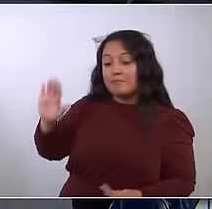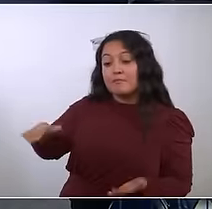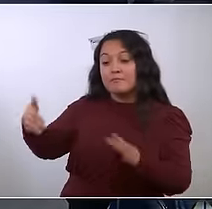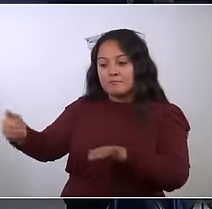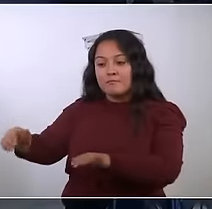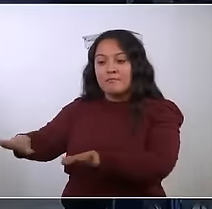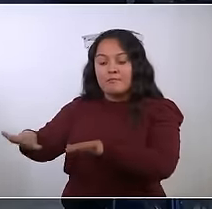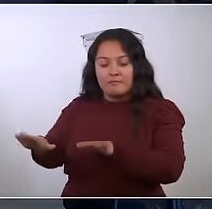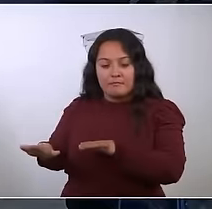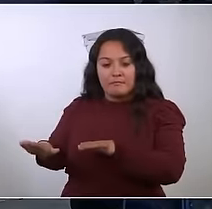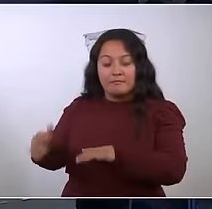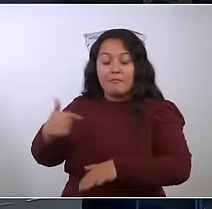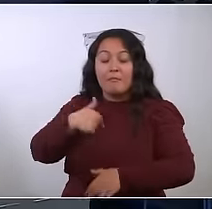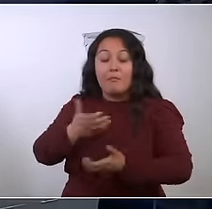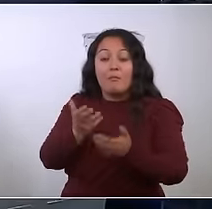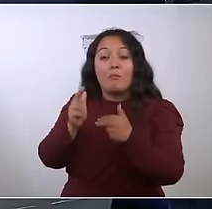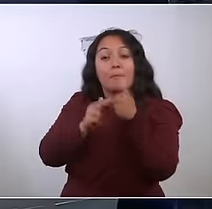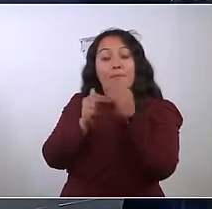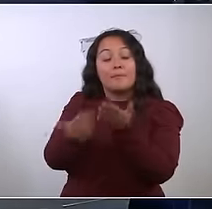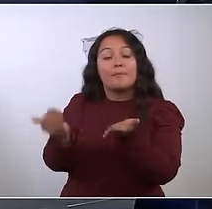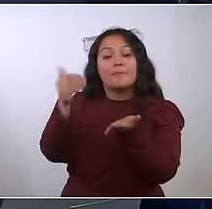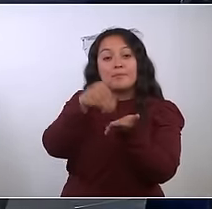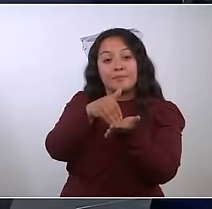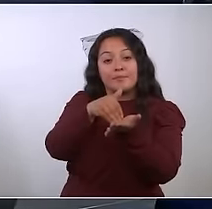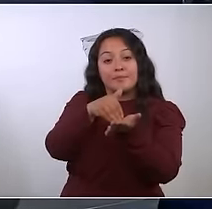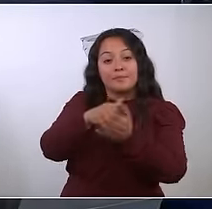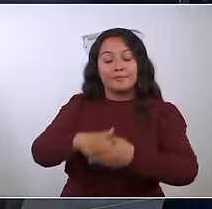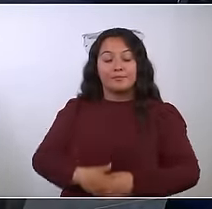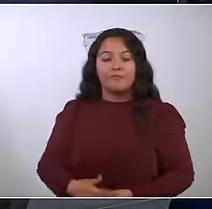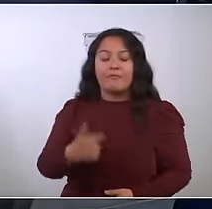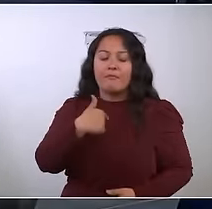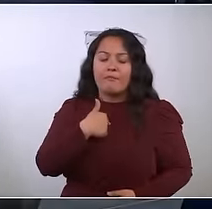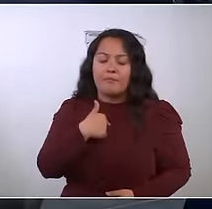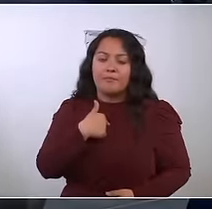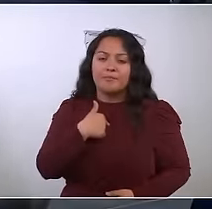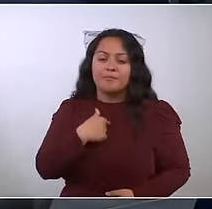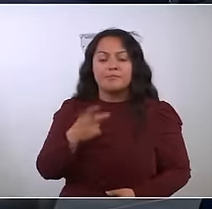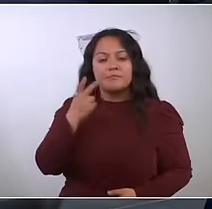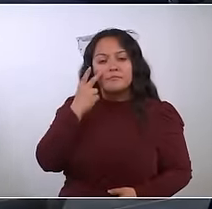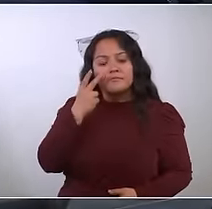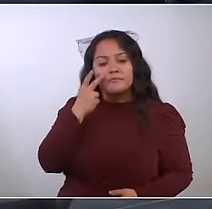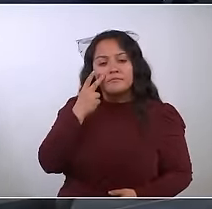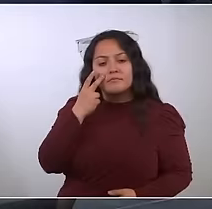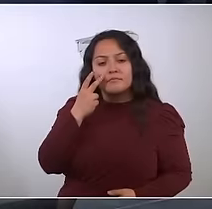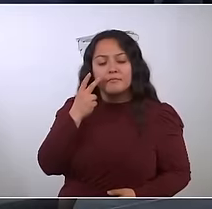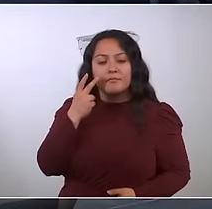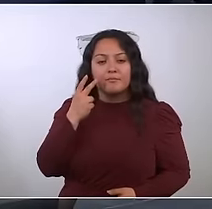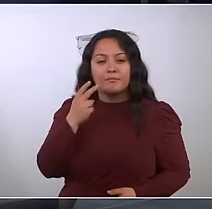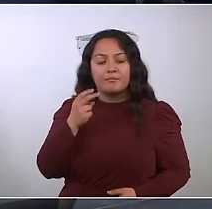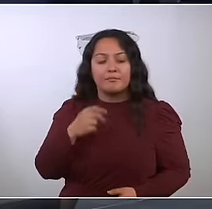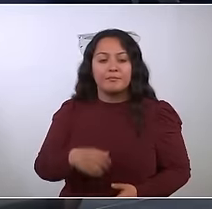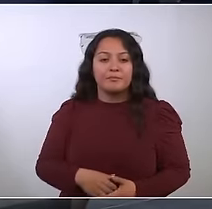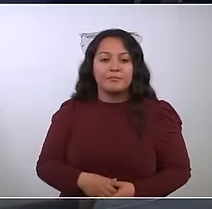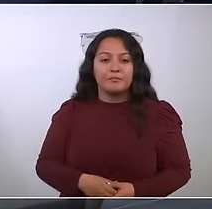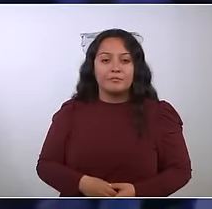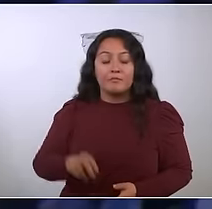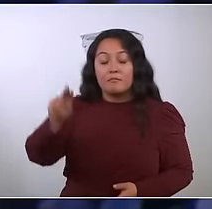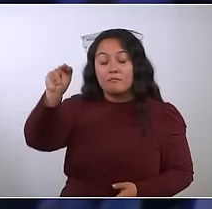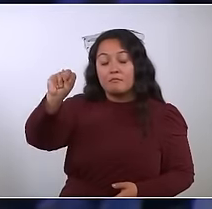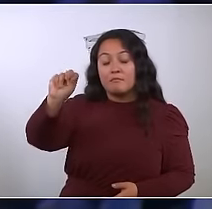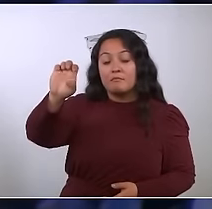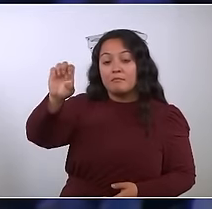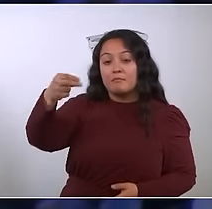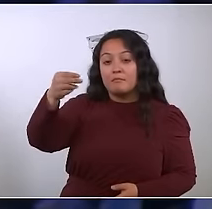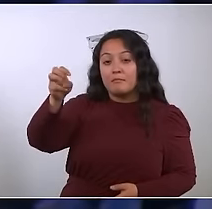de los sepulcros de mis padres y so la edificaré. One of the things that draws my attention, so una de las cosas que llama mi atención, that Nehemiah knew what